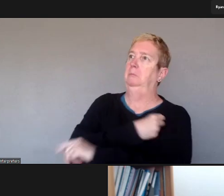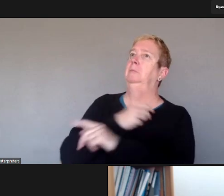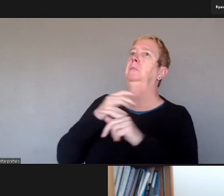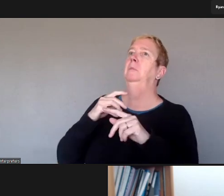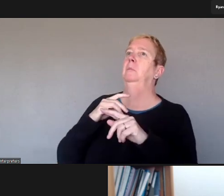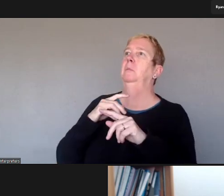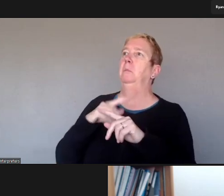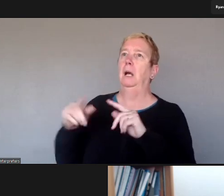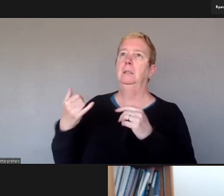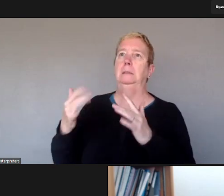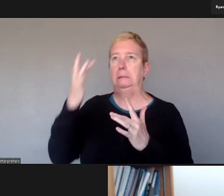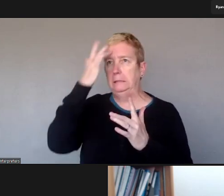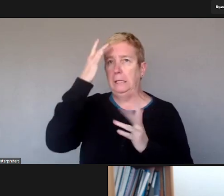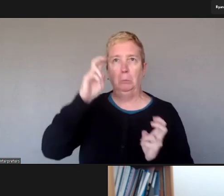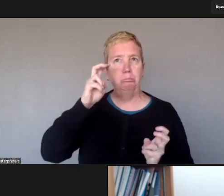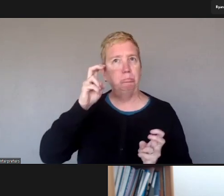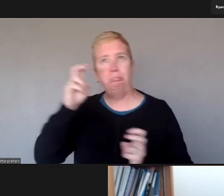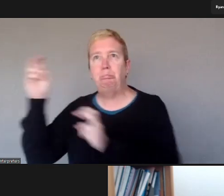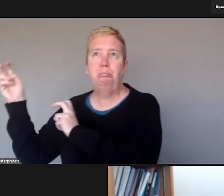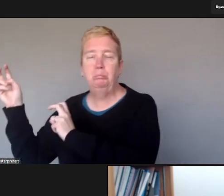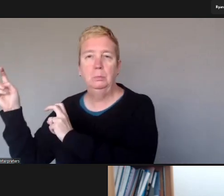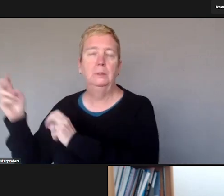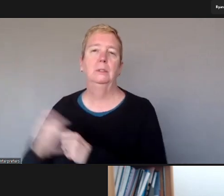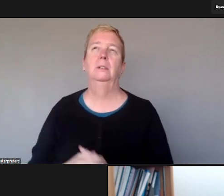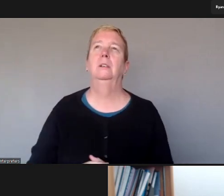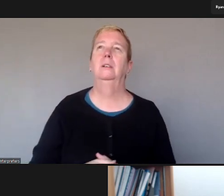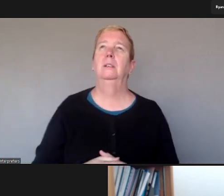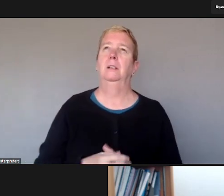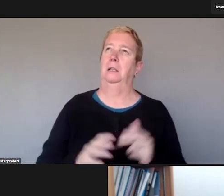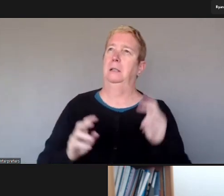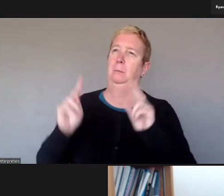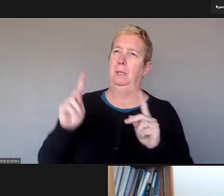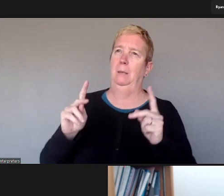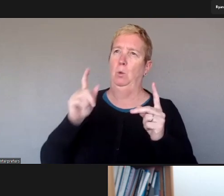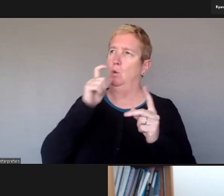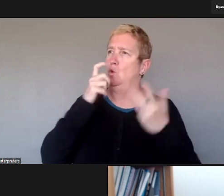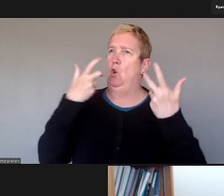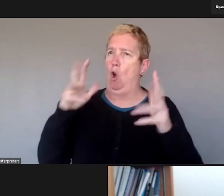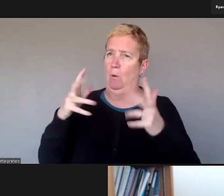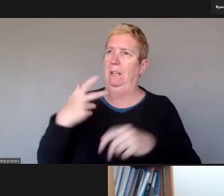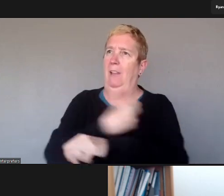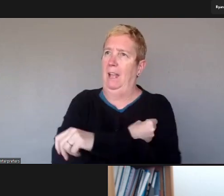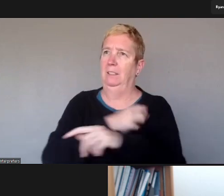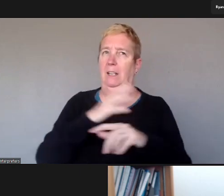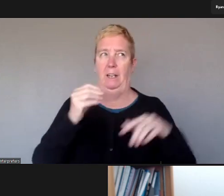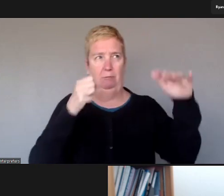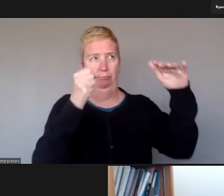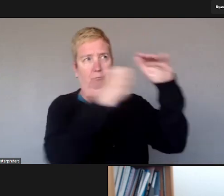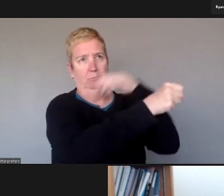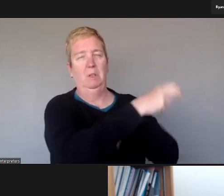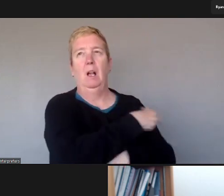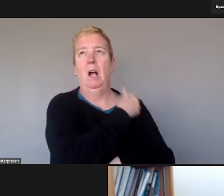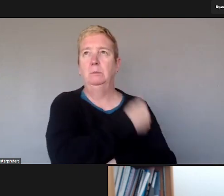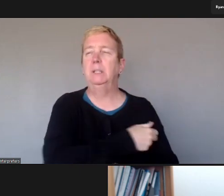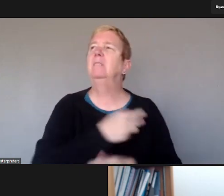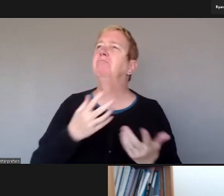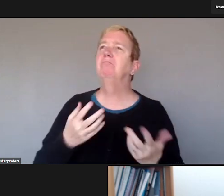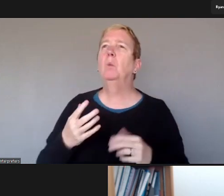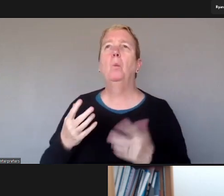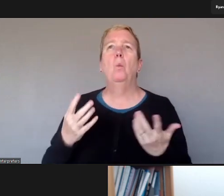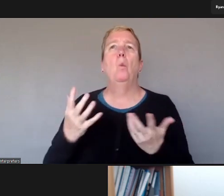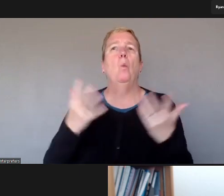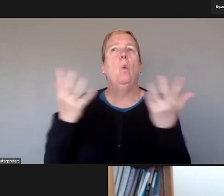minor cases, but when it comes to vaccinated people who end up in a hospital, what are the